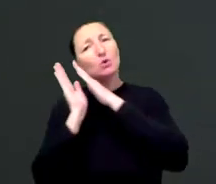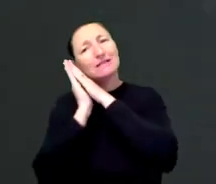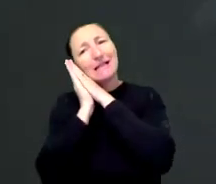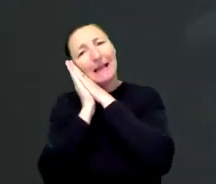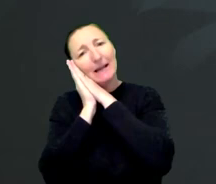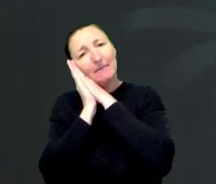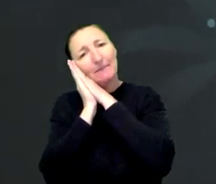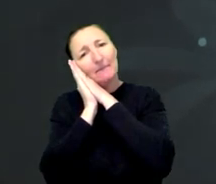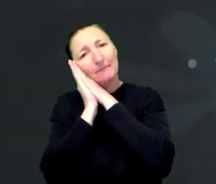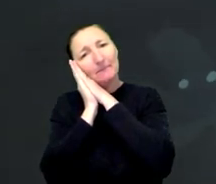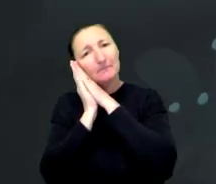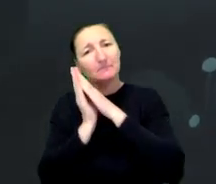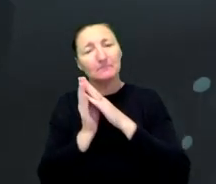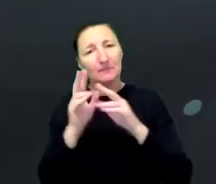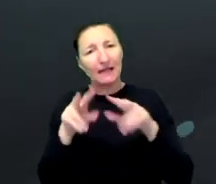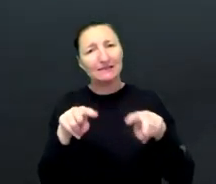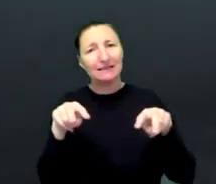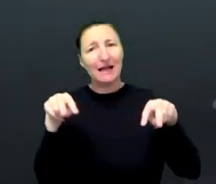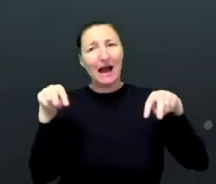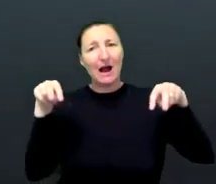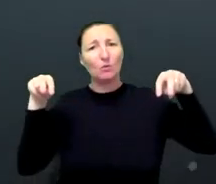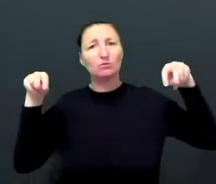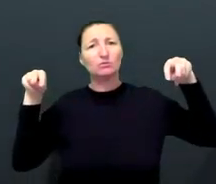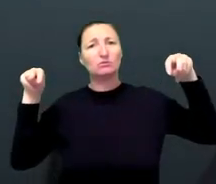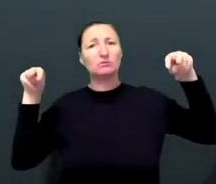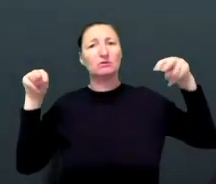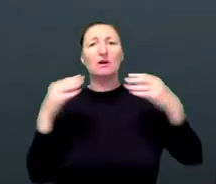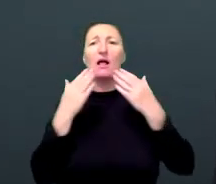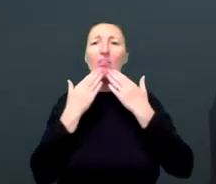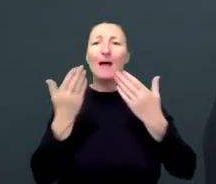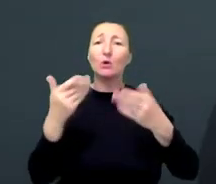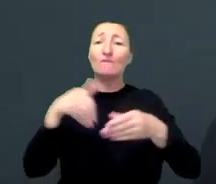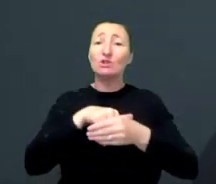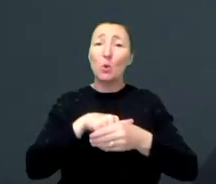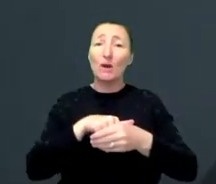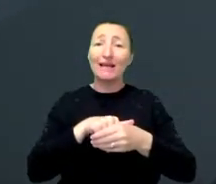Yeah. Thank you, everyone, for joining us. Yeah. It's been a pleasure. Have a good evening,